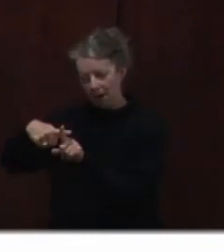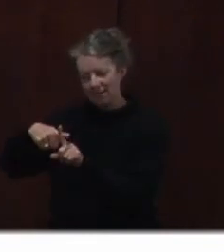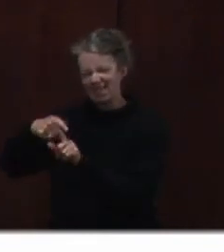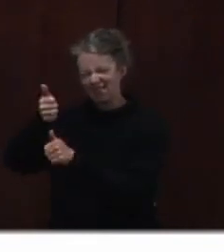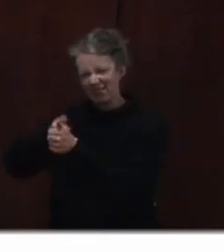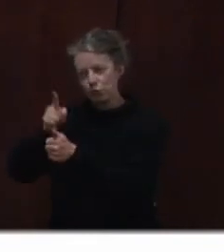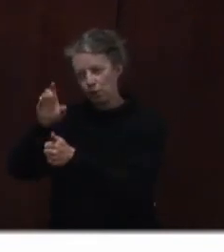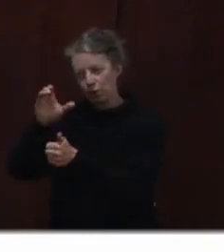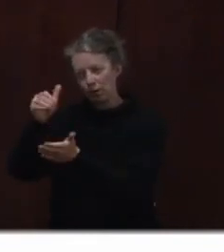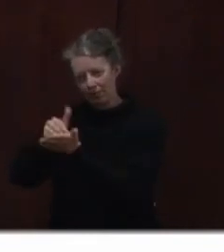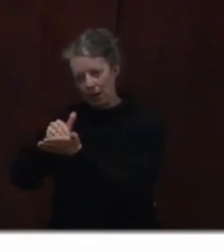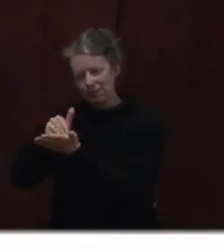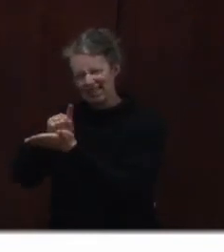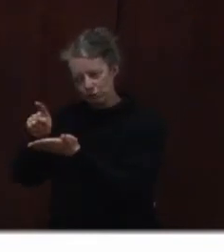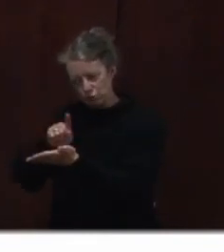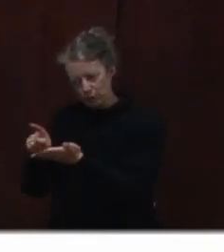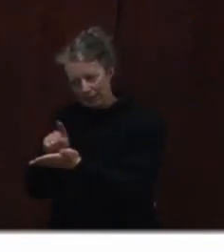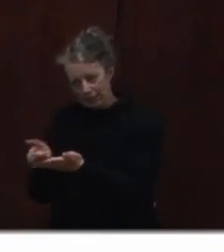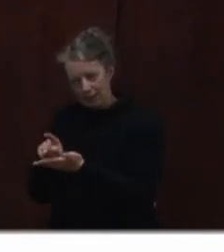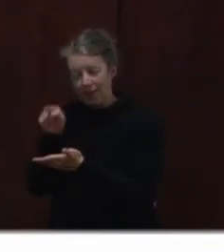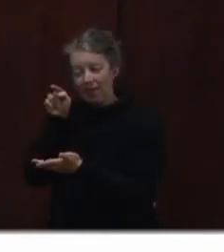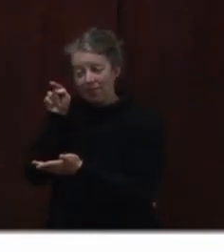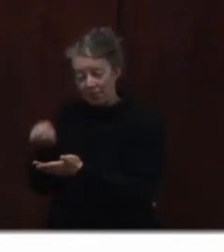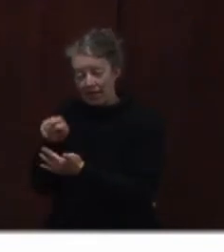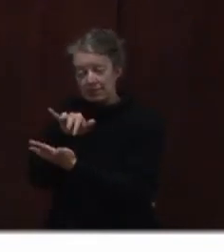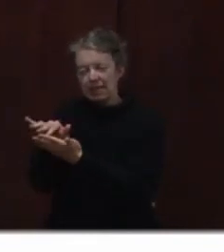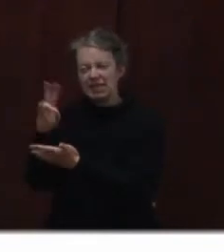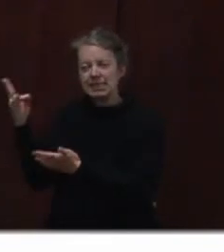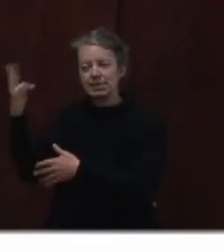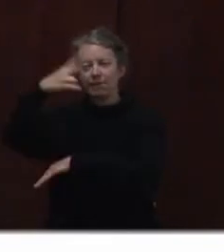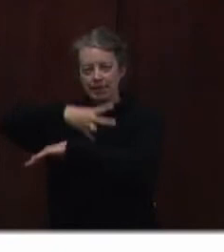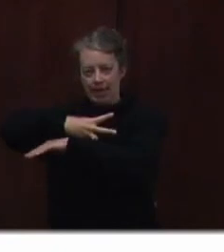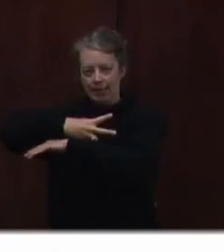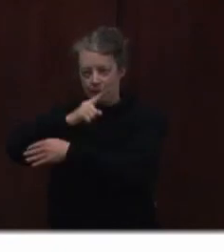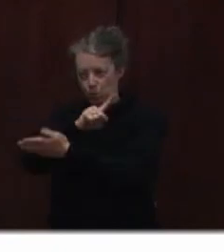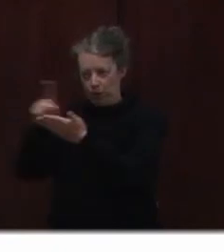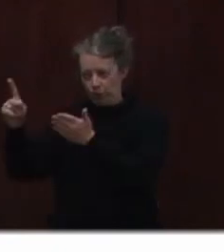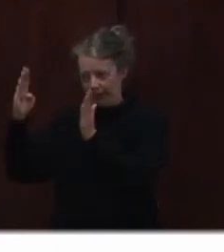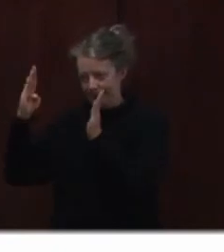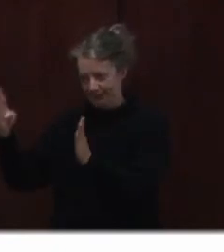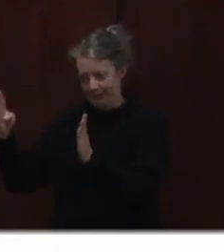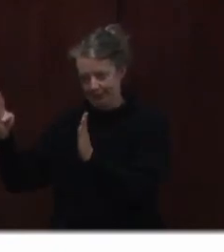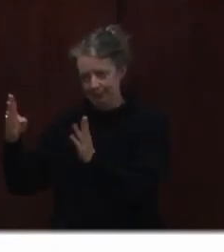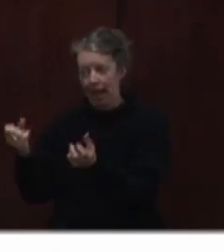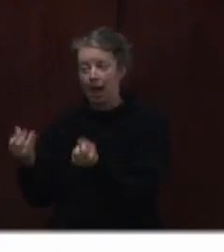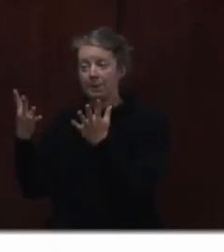literally does look at the 7 days and how many new cases came in during that time, right? Mm-hmm. And